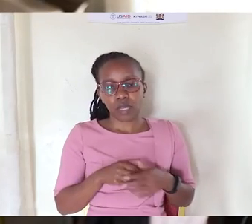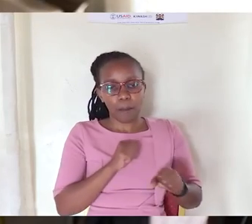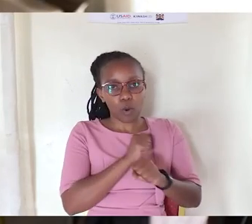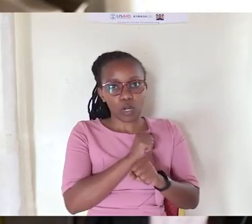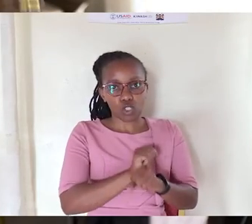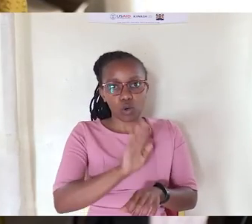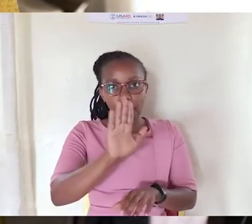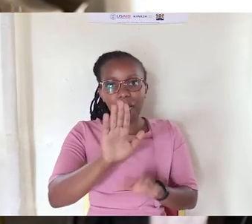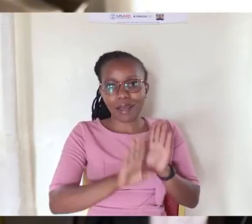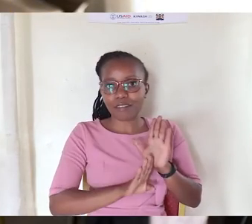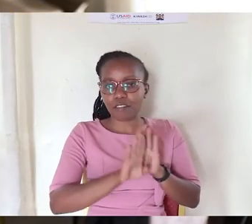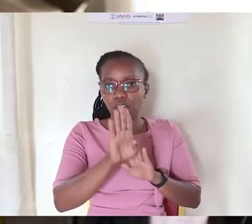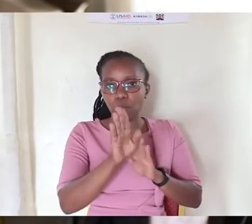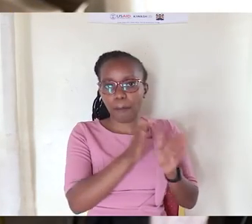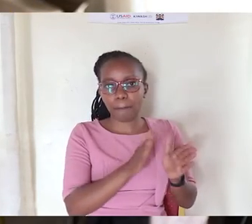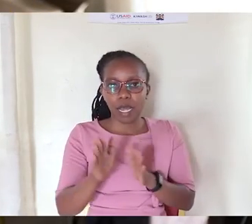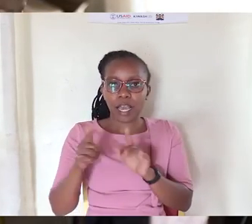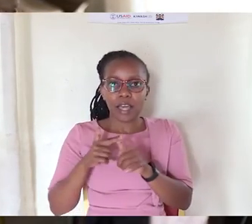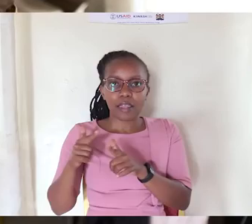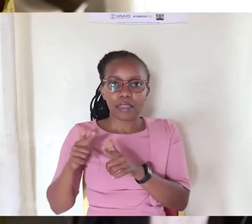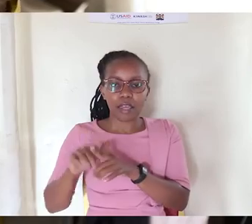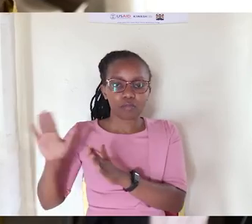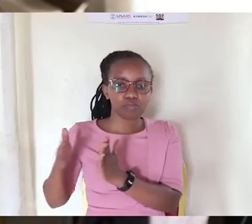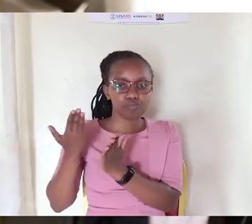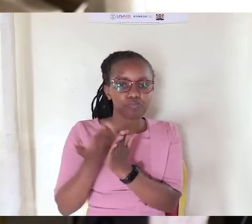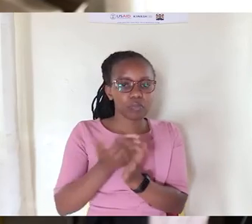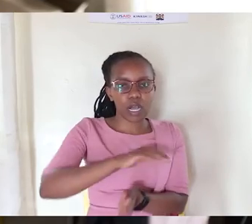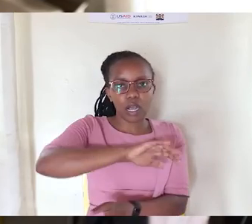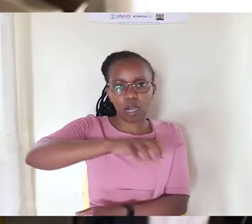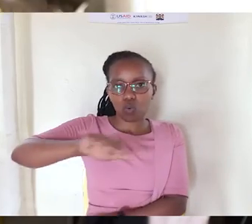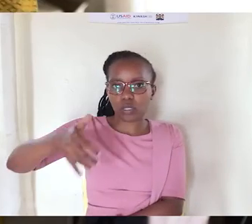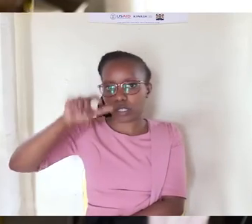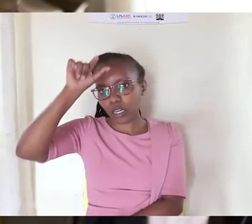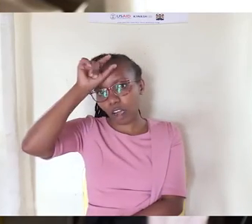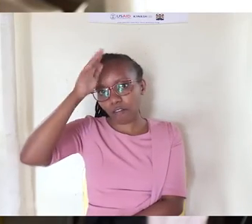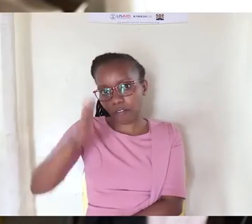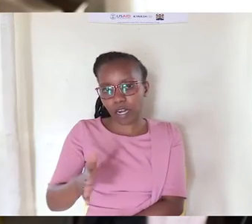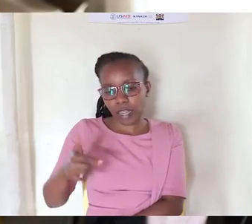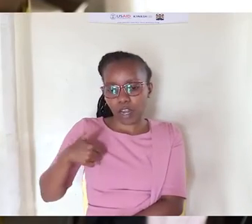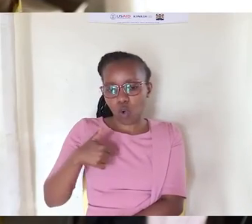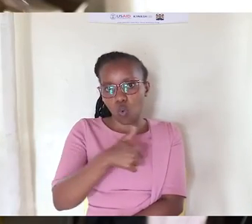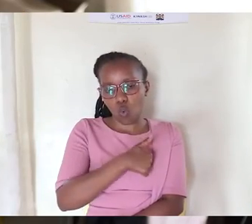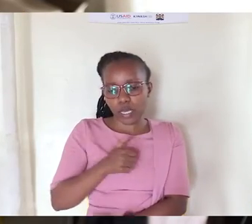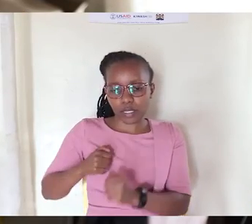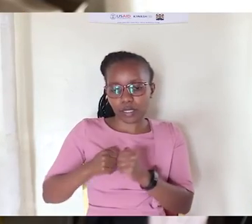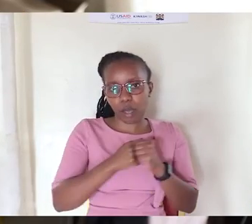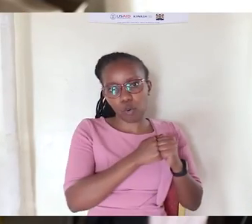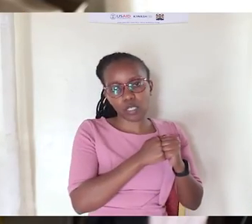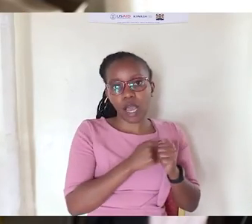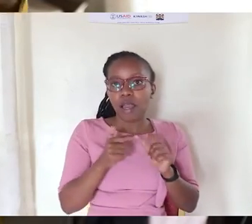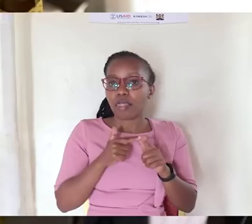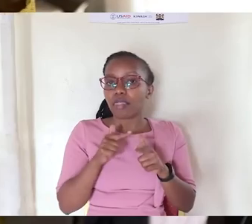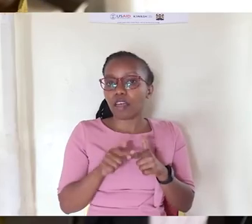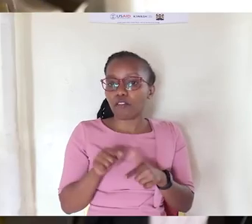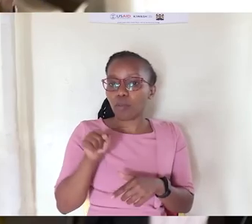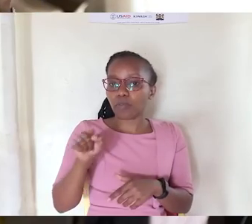tool, we present it to our respective county governors. We amplify it because it is only from there